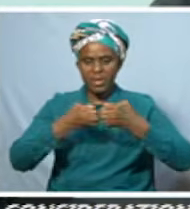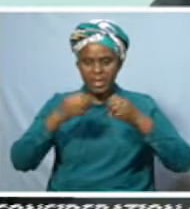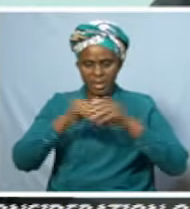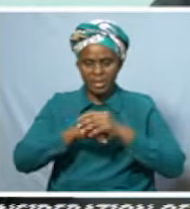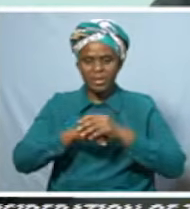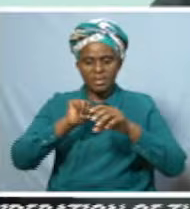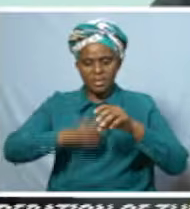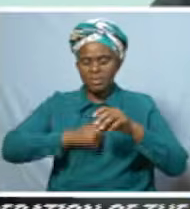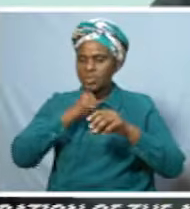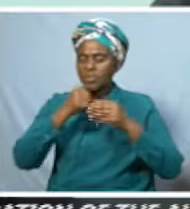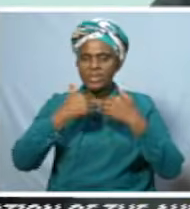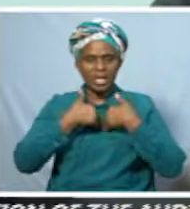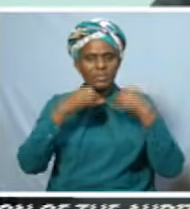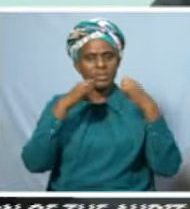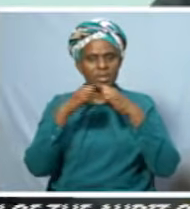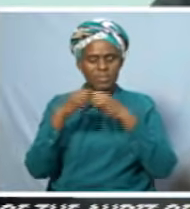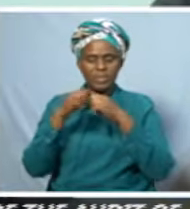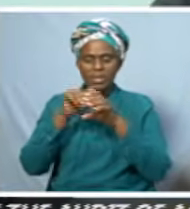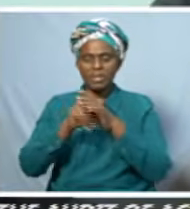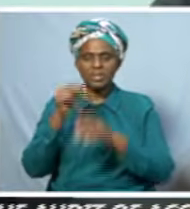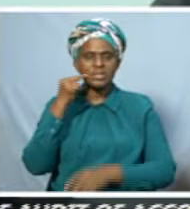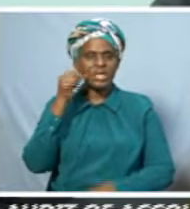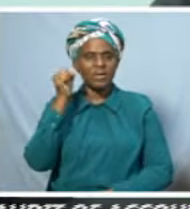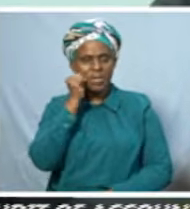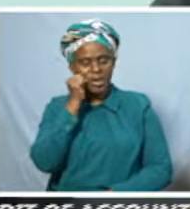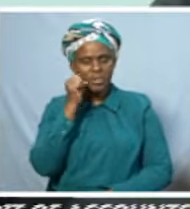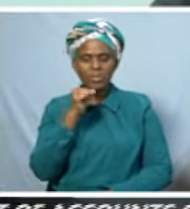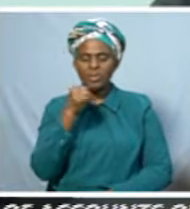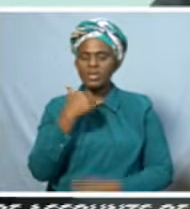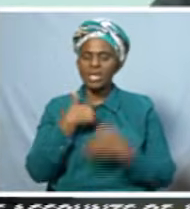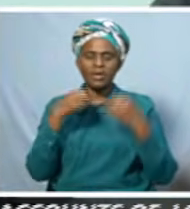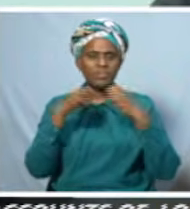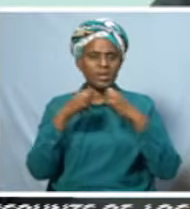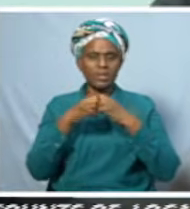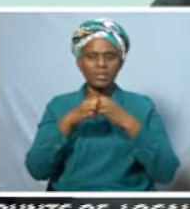do not have banks. The next is